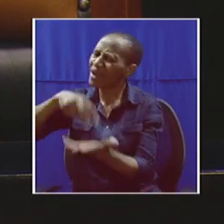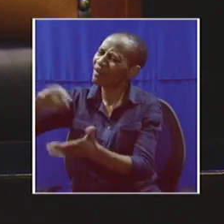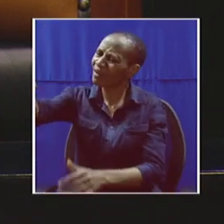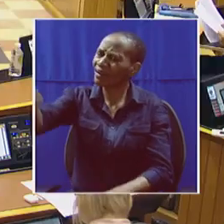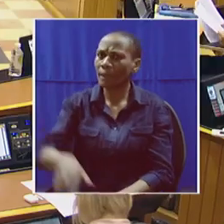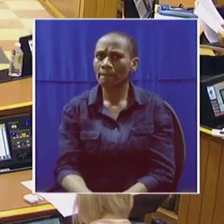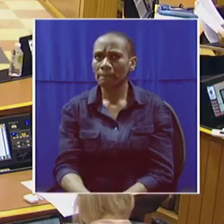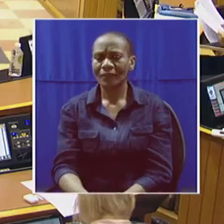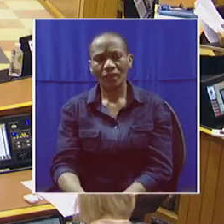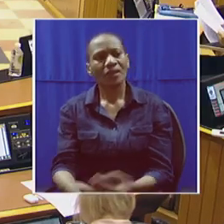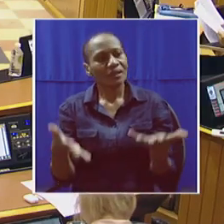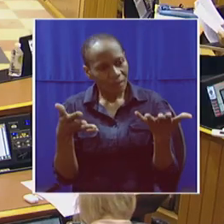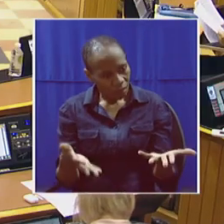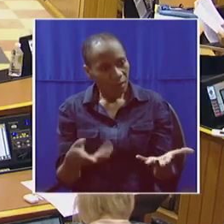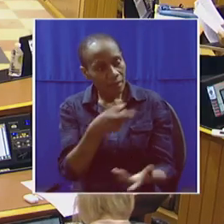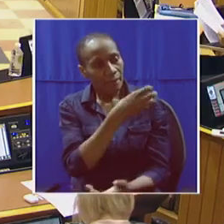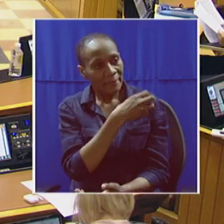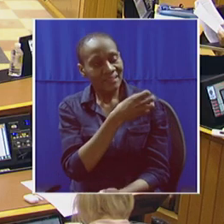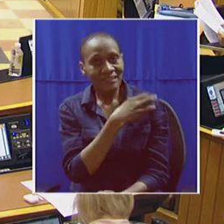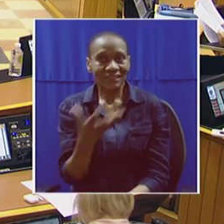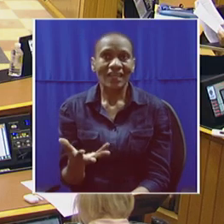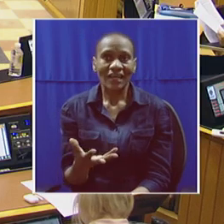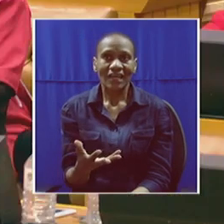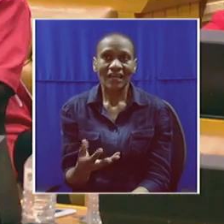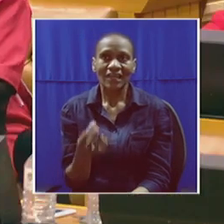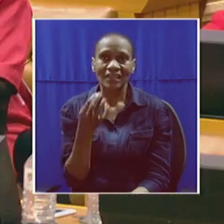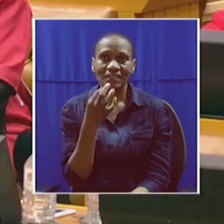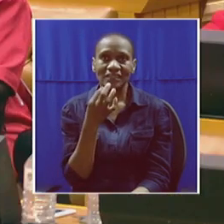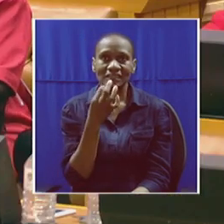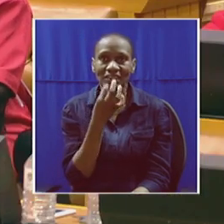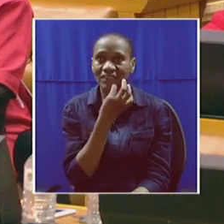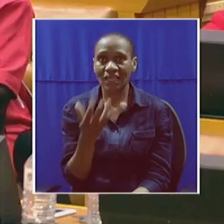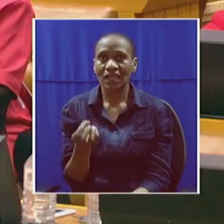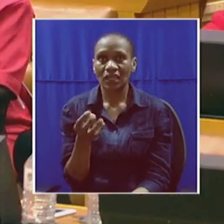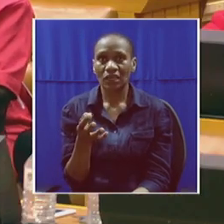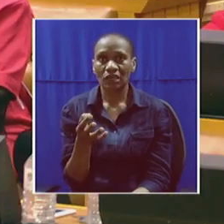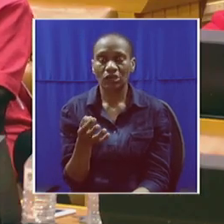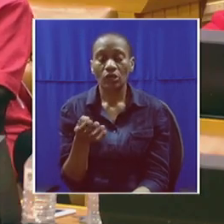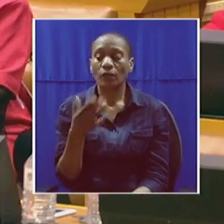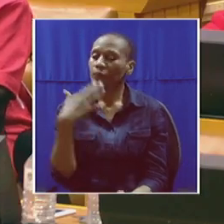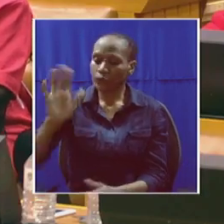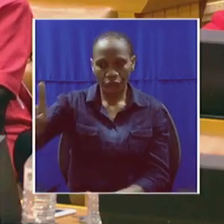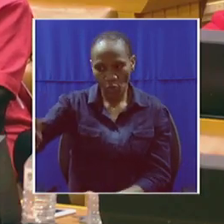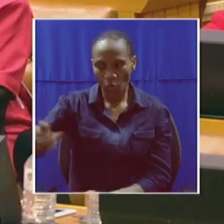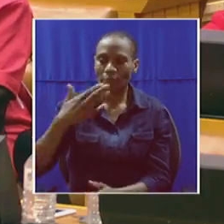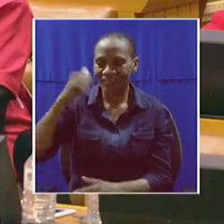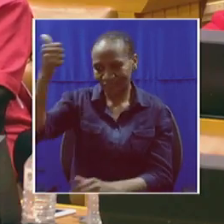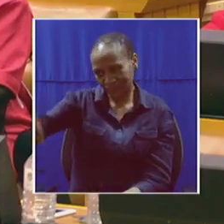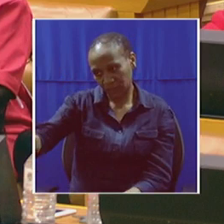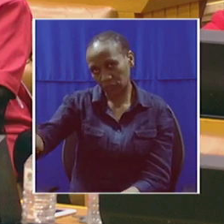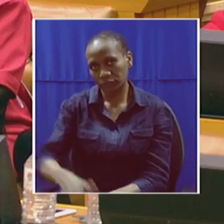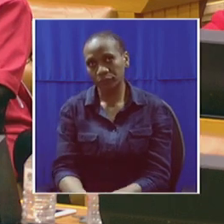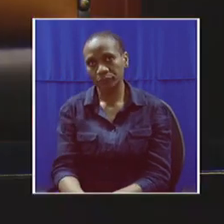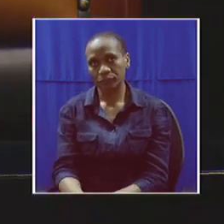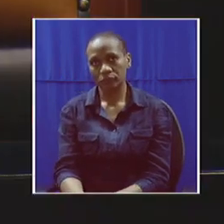uh can the minister just say if they are opening up no honorable member take or not please take your seat it's an important